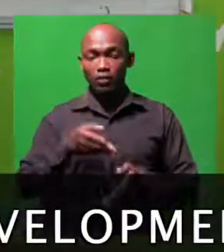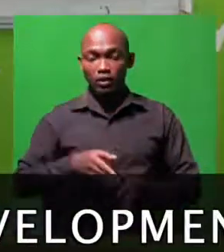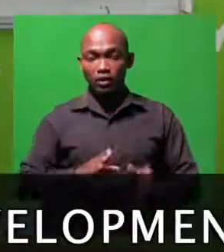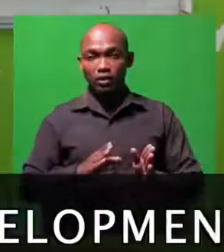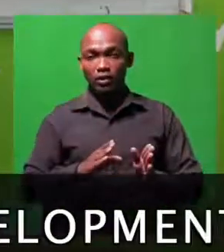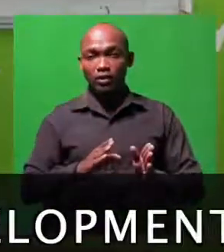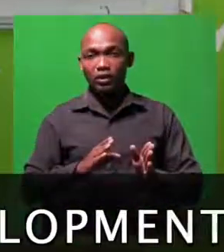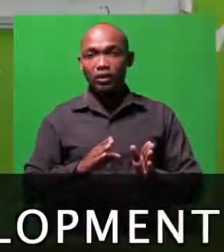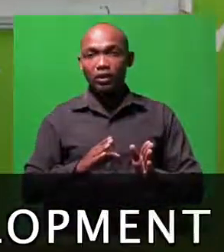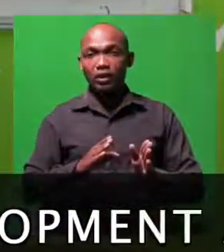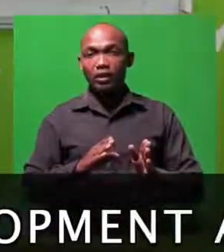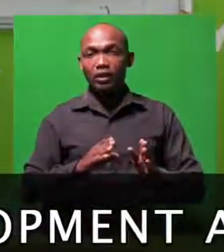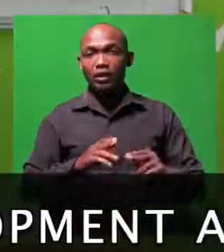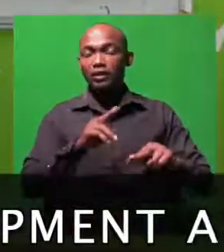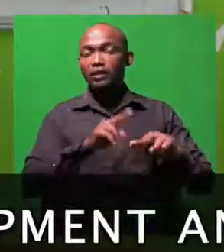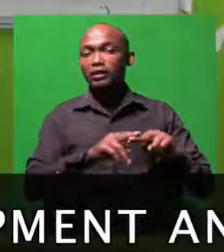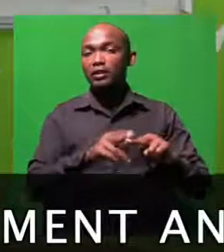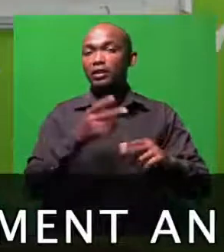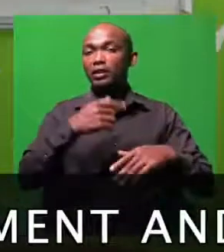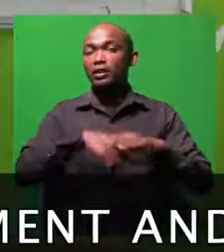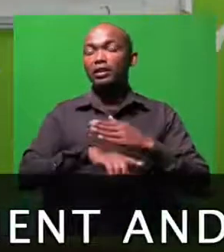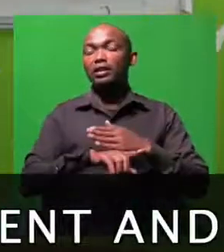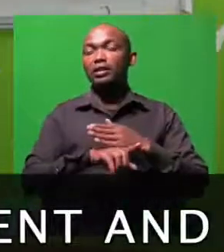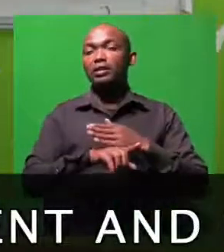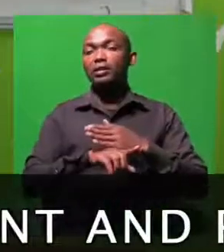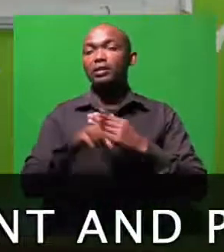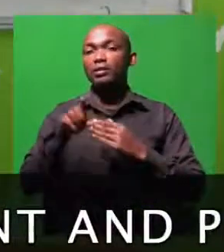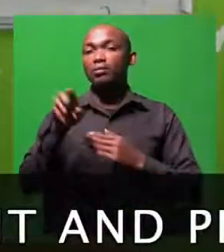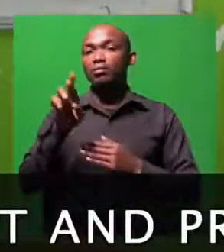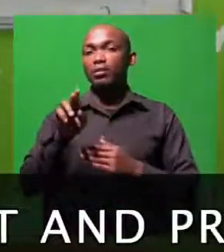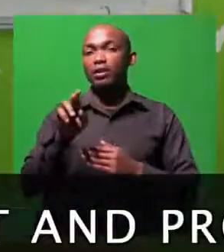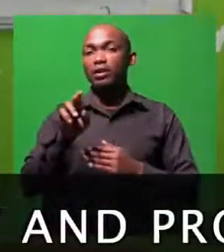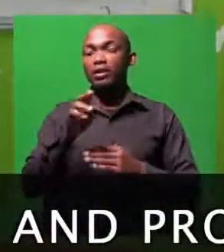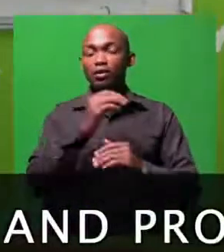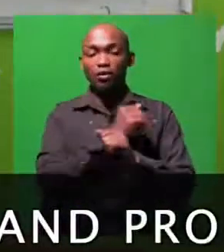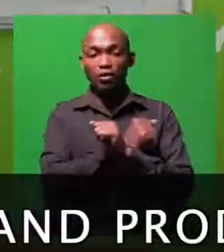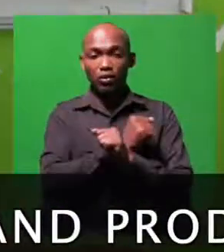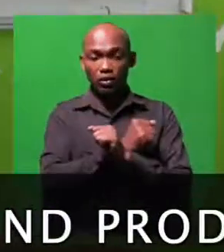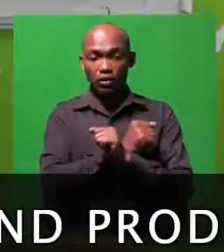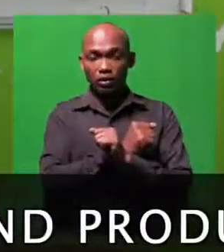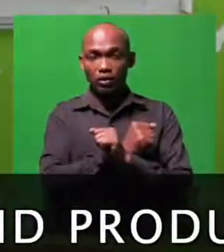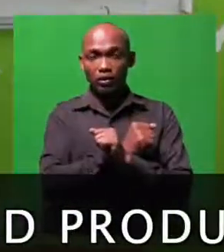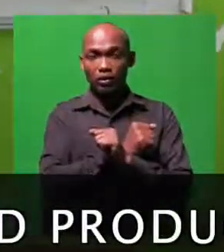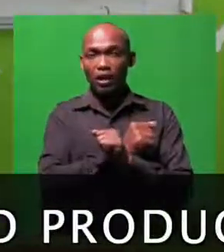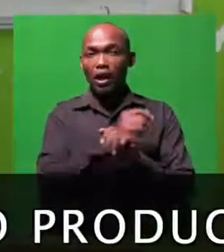existed in pre-colonial Africa, which is primitive